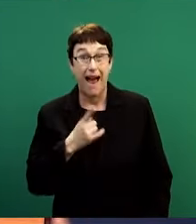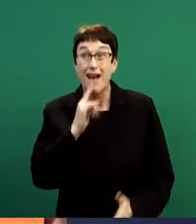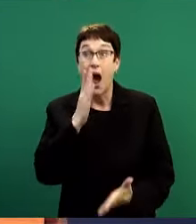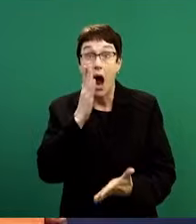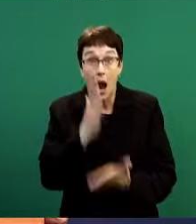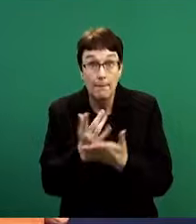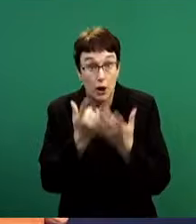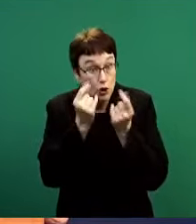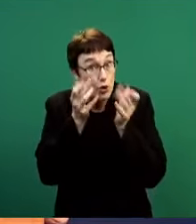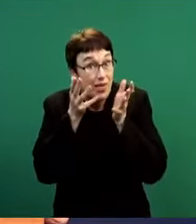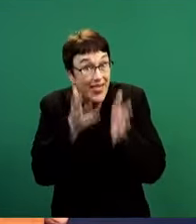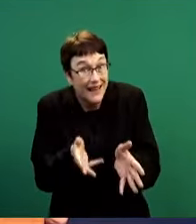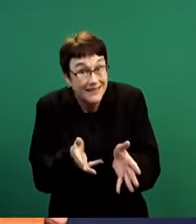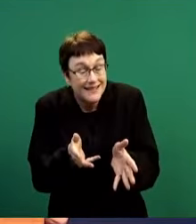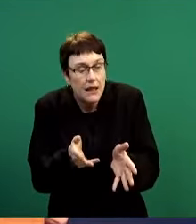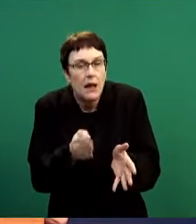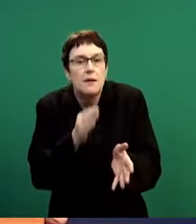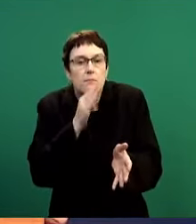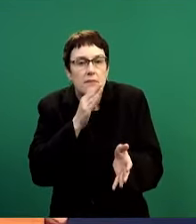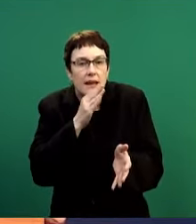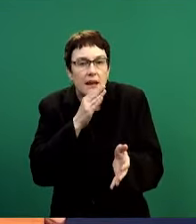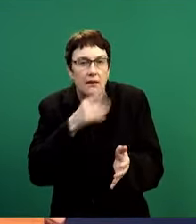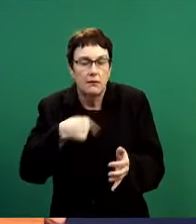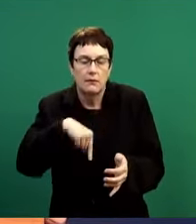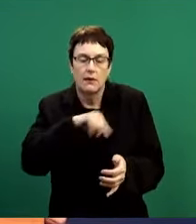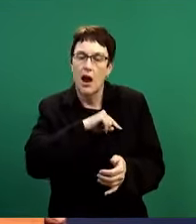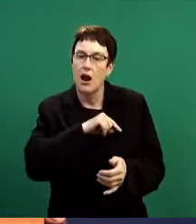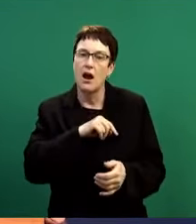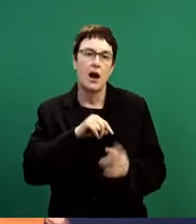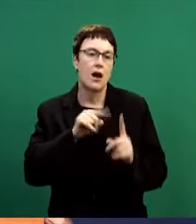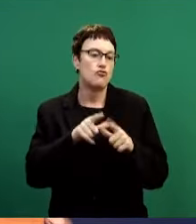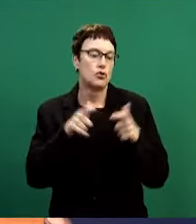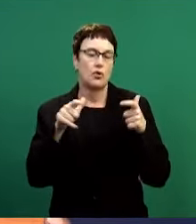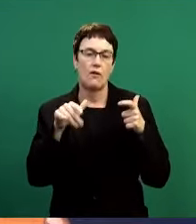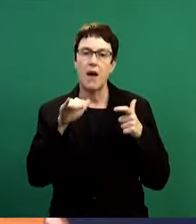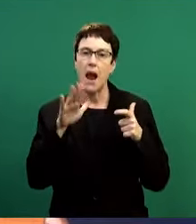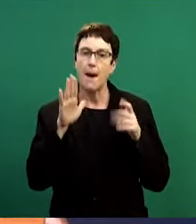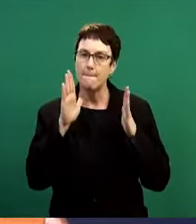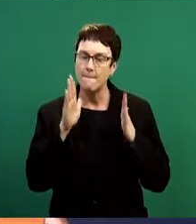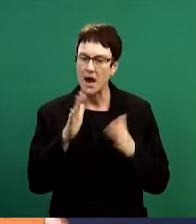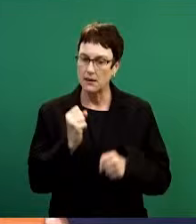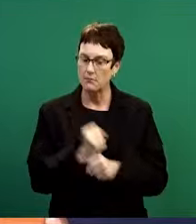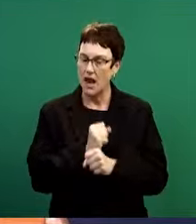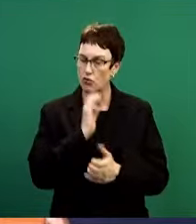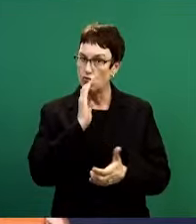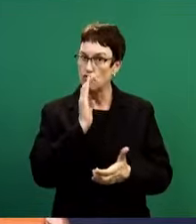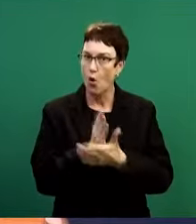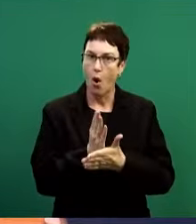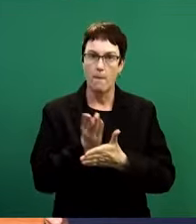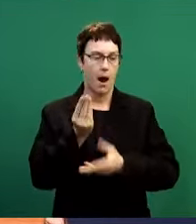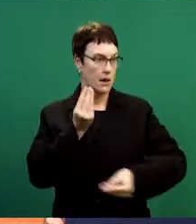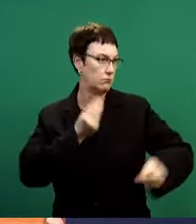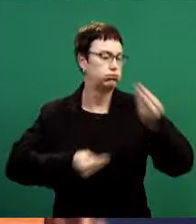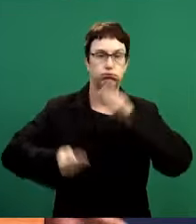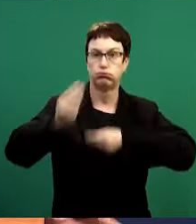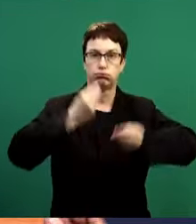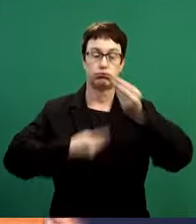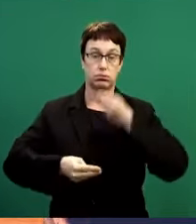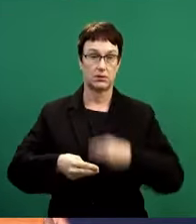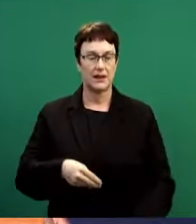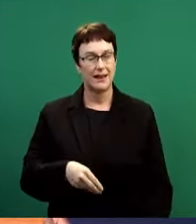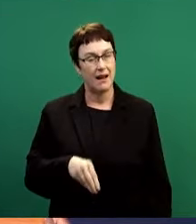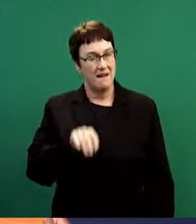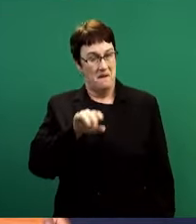the Reserve Bank has got to restore liquidity. and at 500 billion